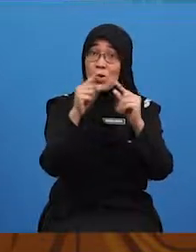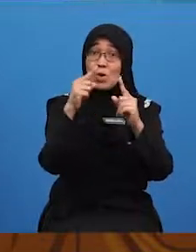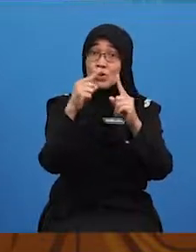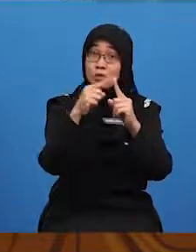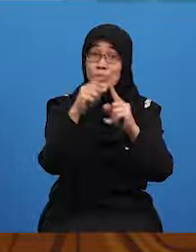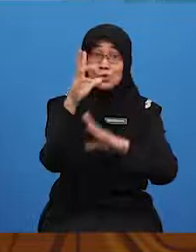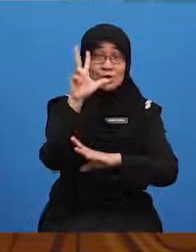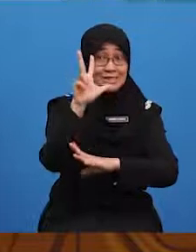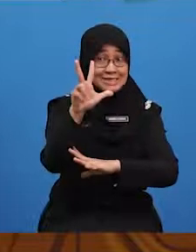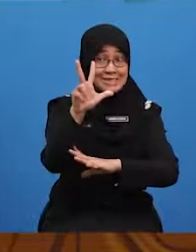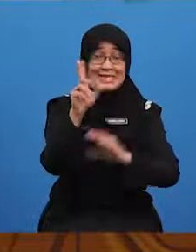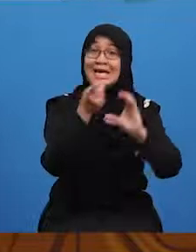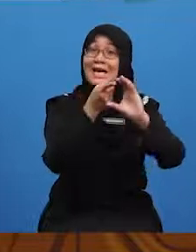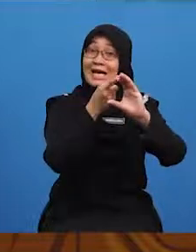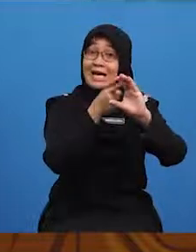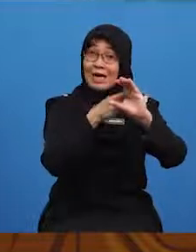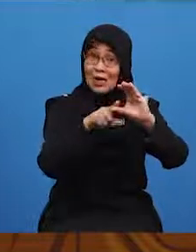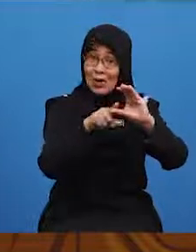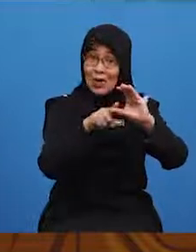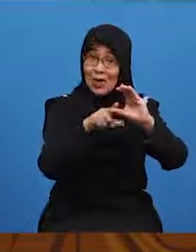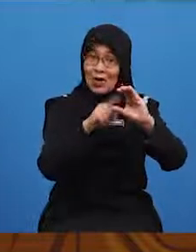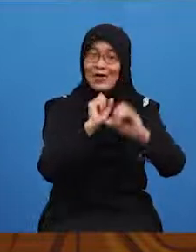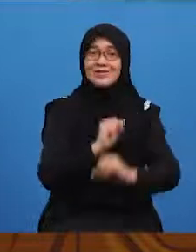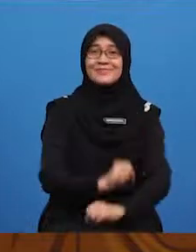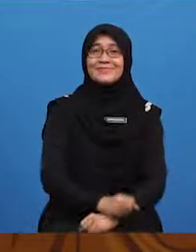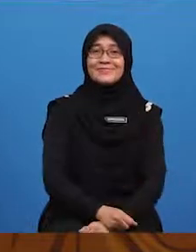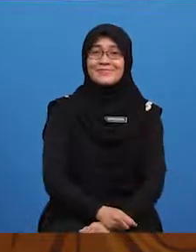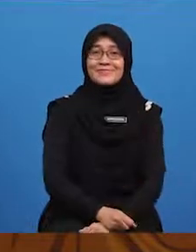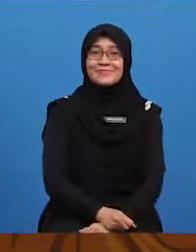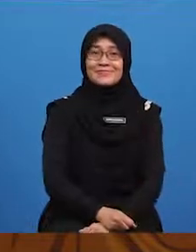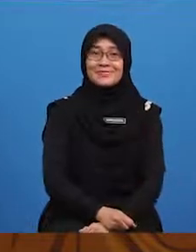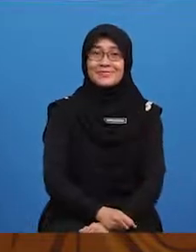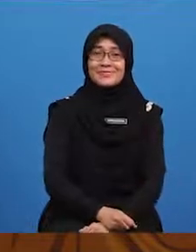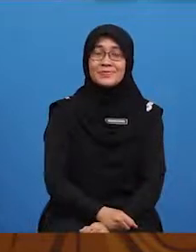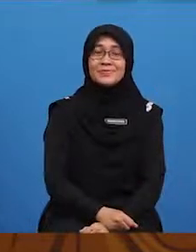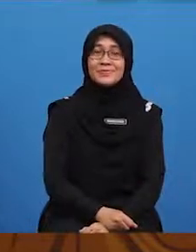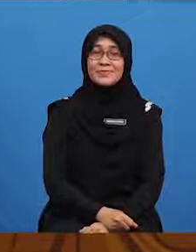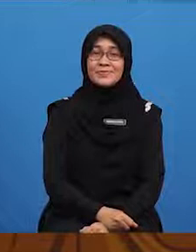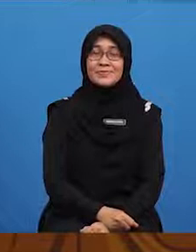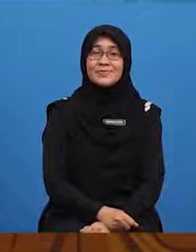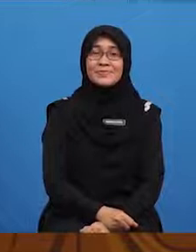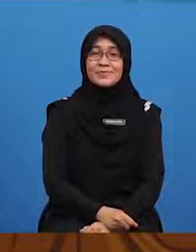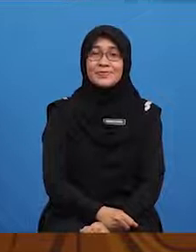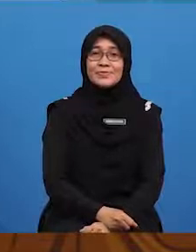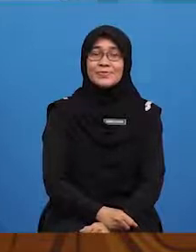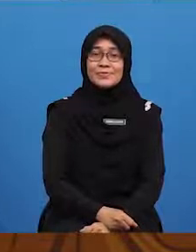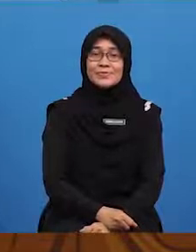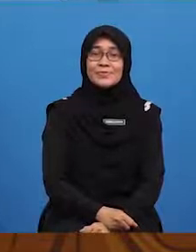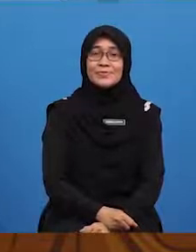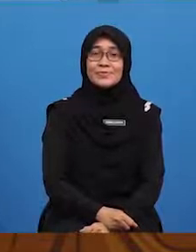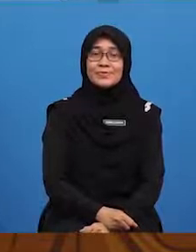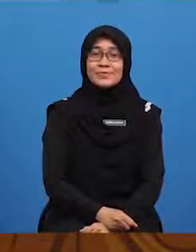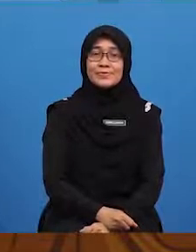minutes more to 3 o'clock. A quarter to 3 means we